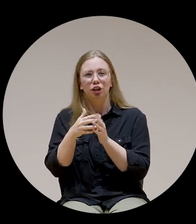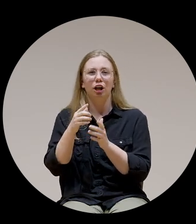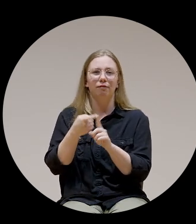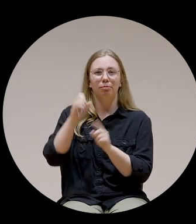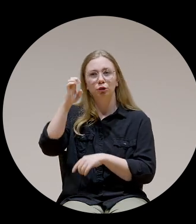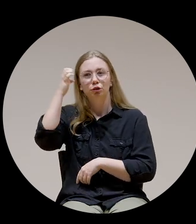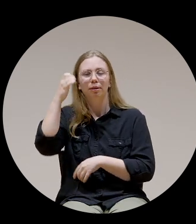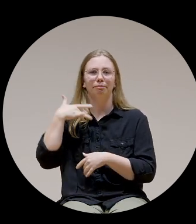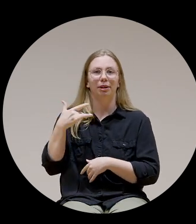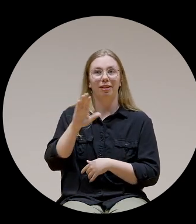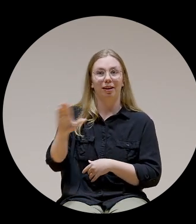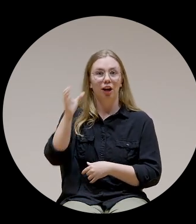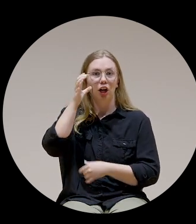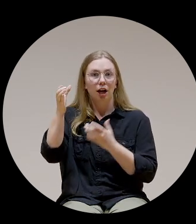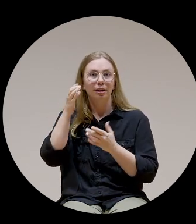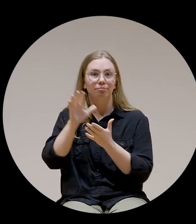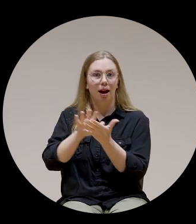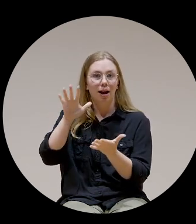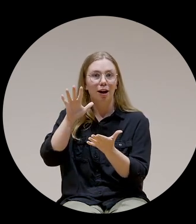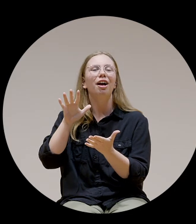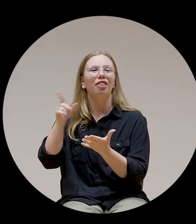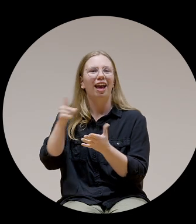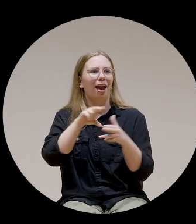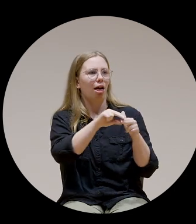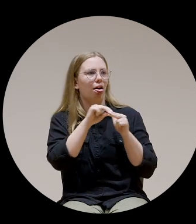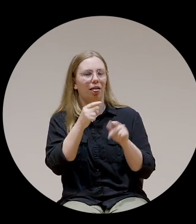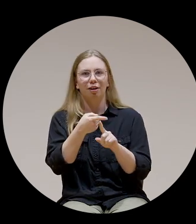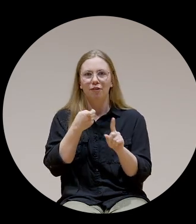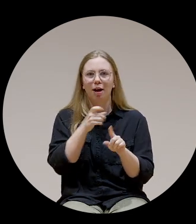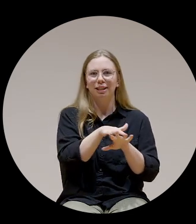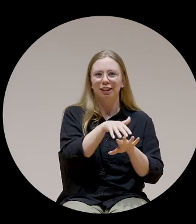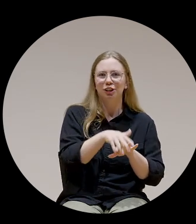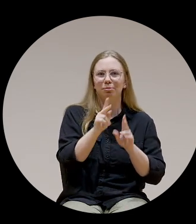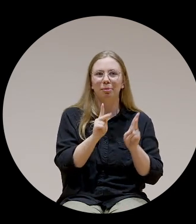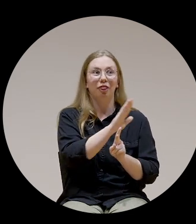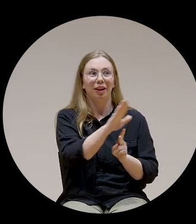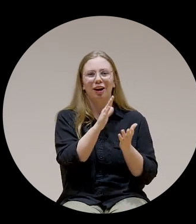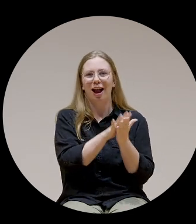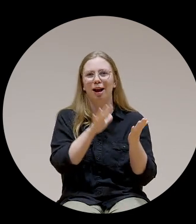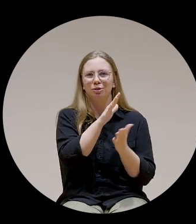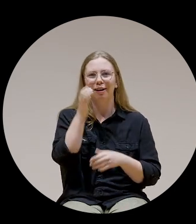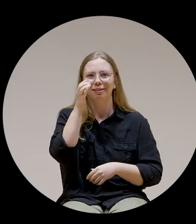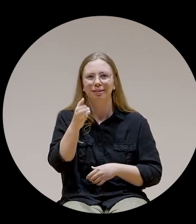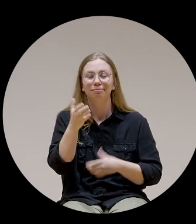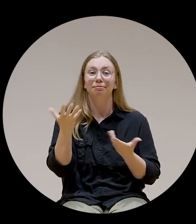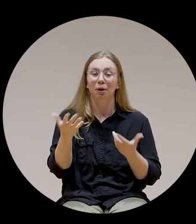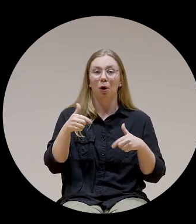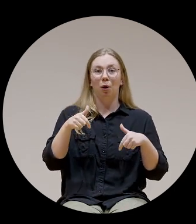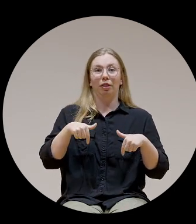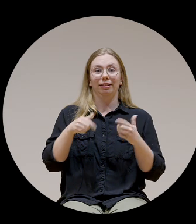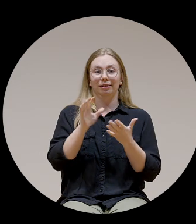derived a lot of those concepts from the visual cultures of Indigenous peoples. So the abstraction